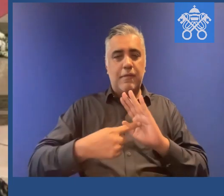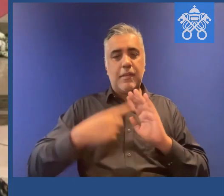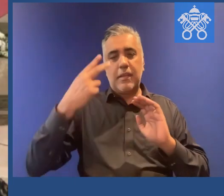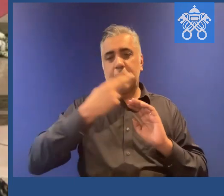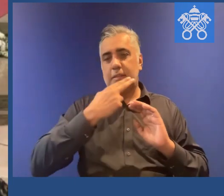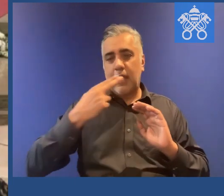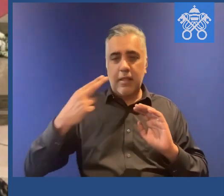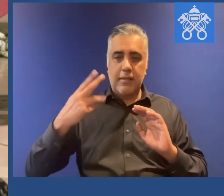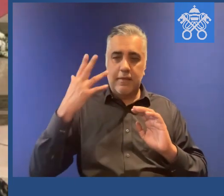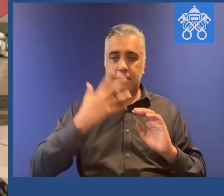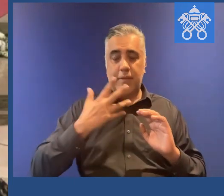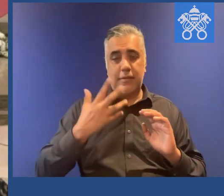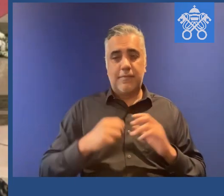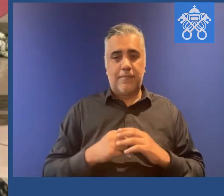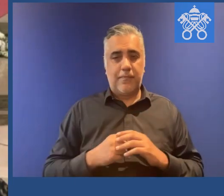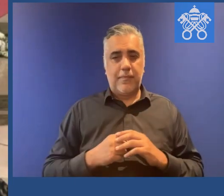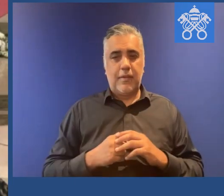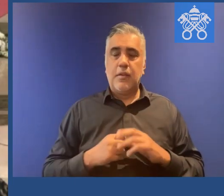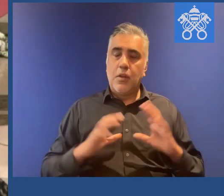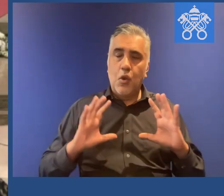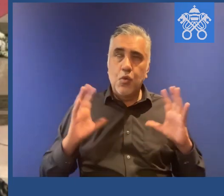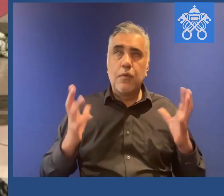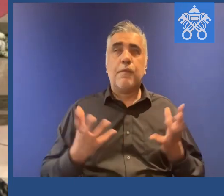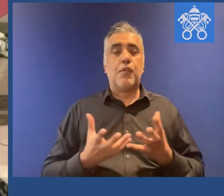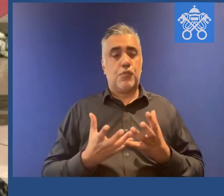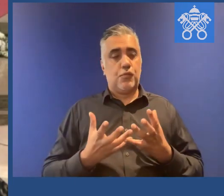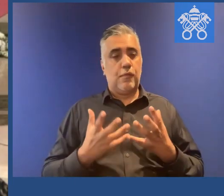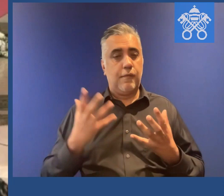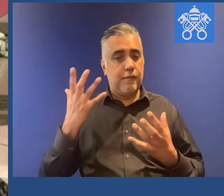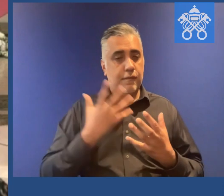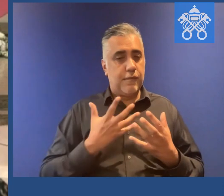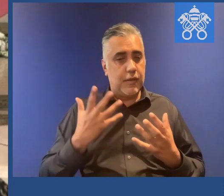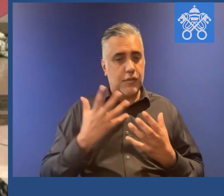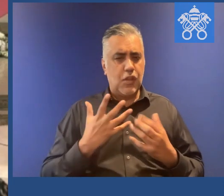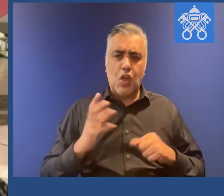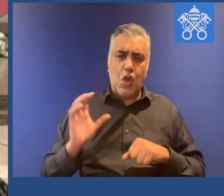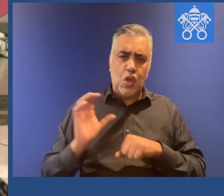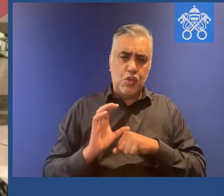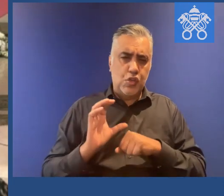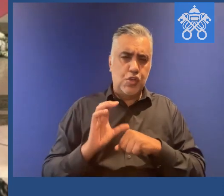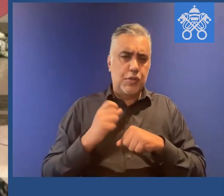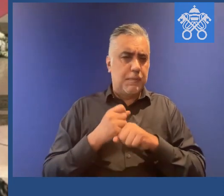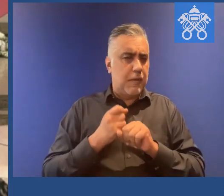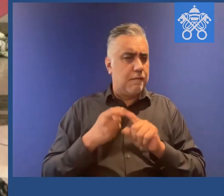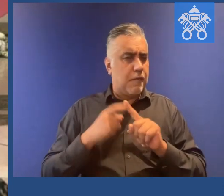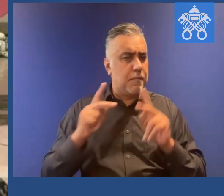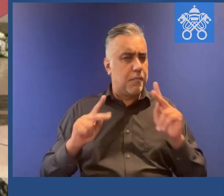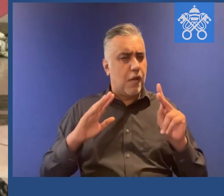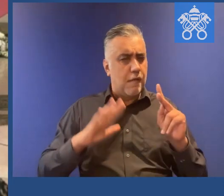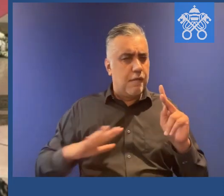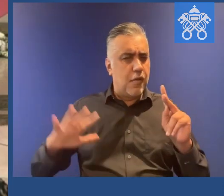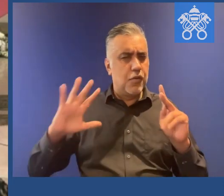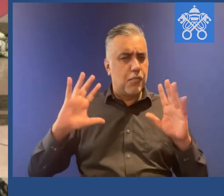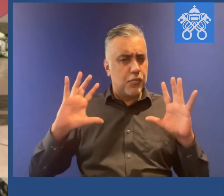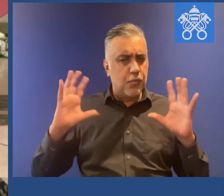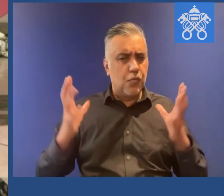its Catholic face, a universal face, a church made up of people from various parts